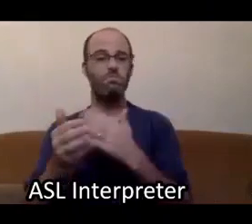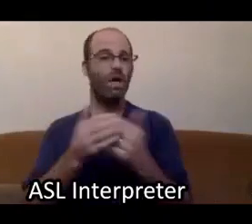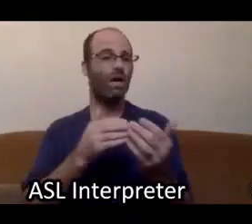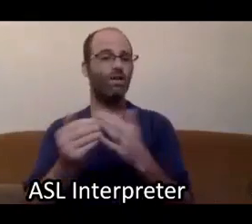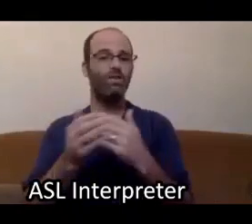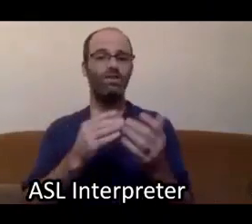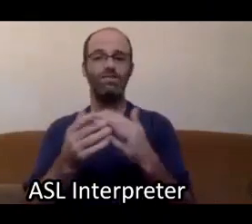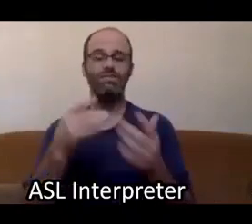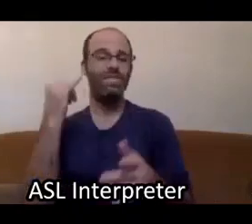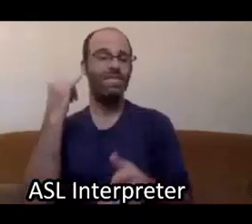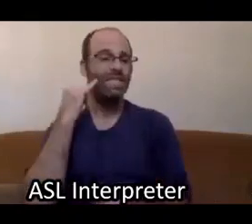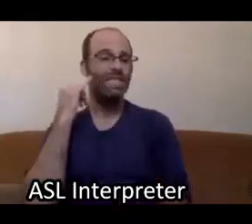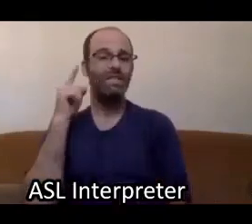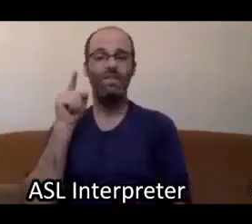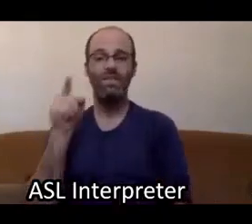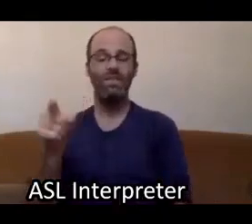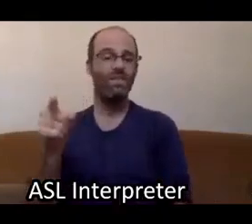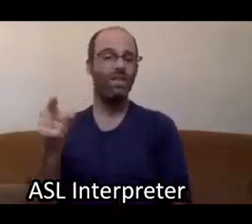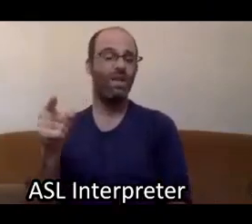they